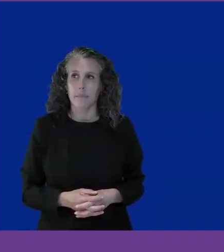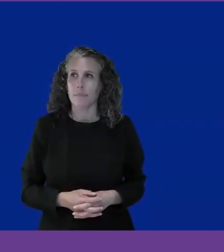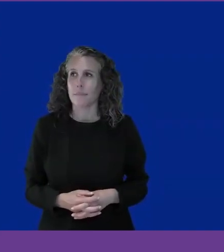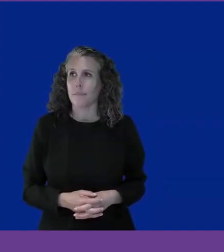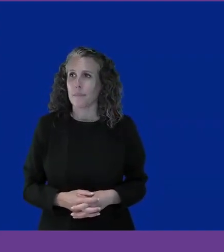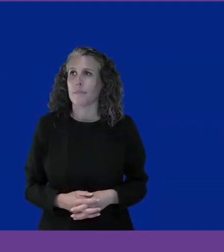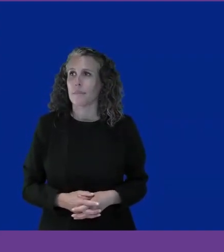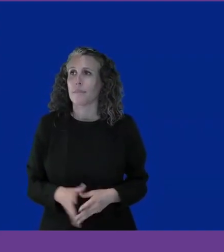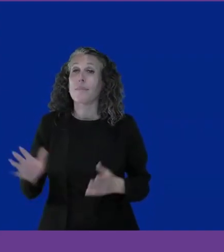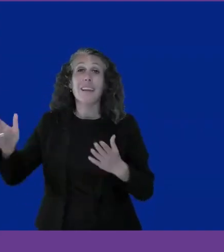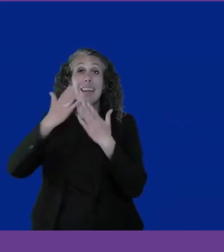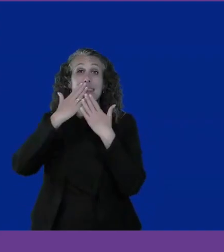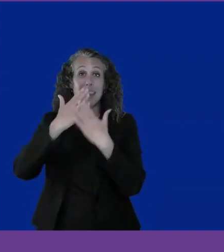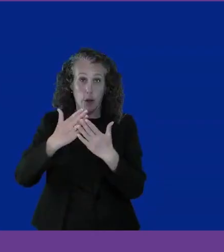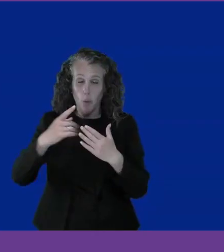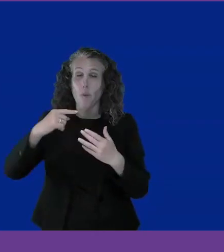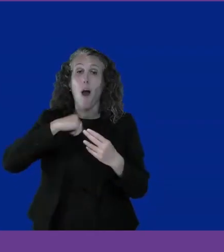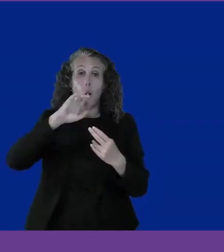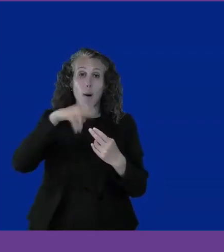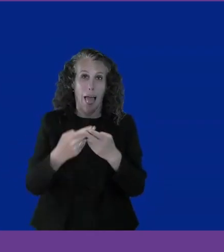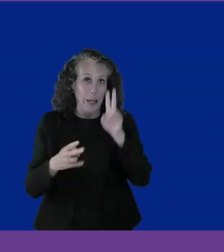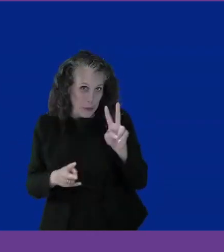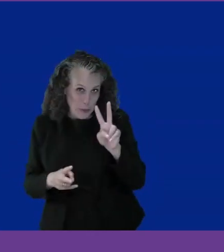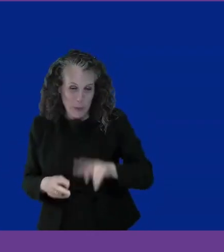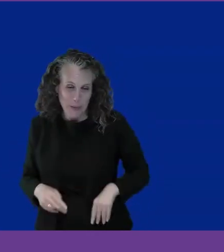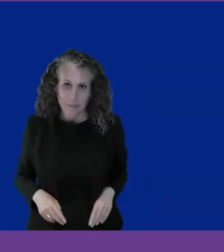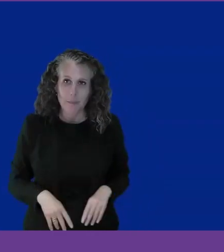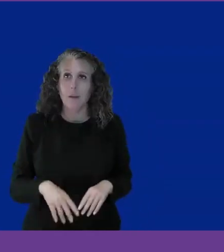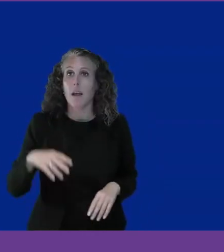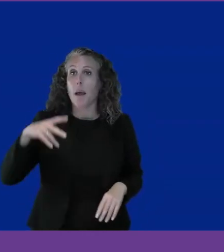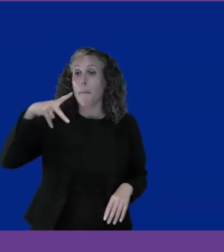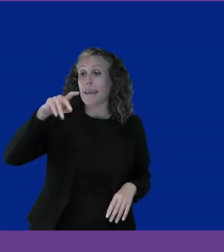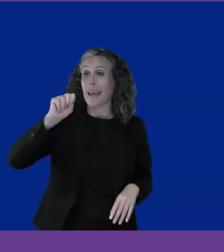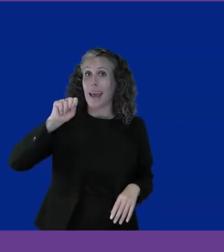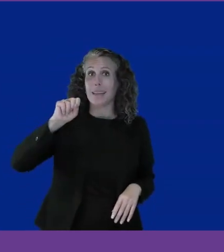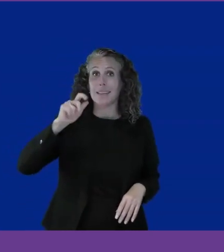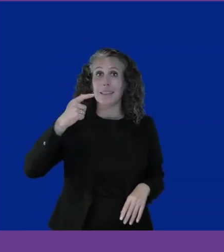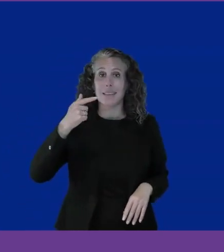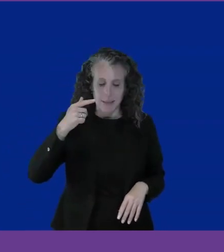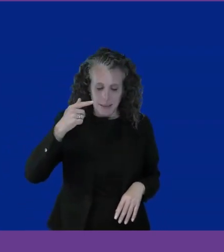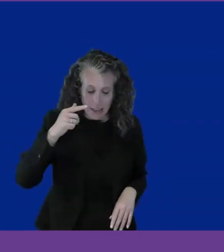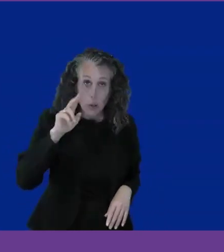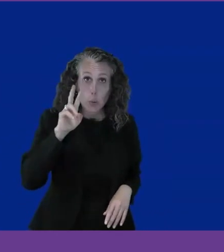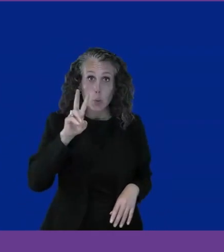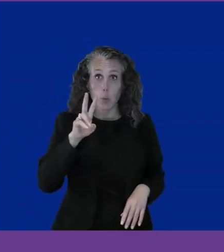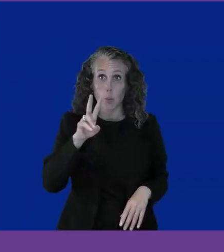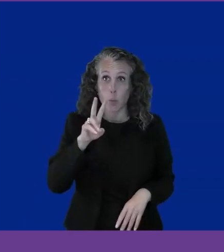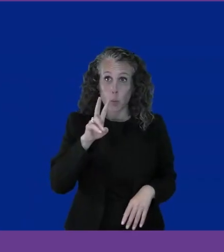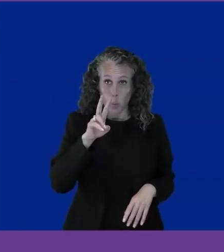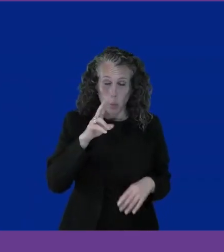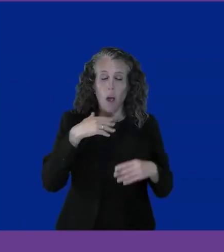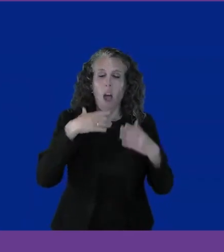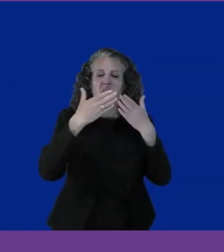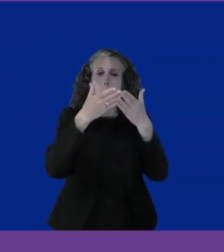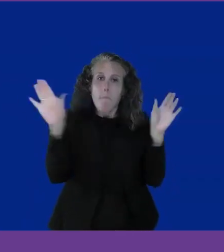There are two levels of my reply to that. First is during the review of the PSD2, there was a public consultation, a